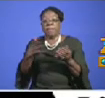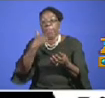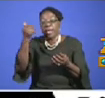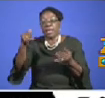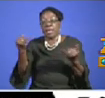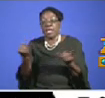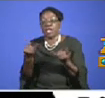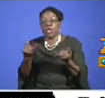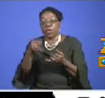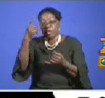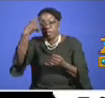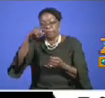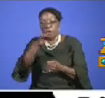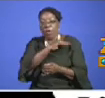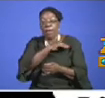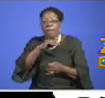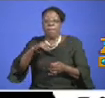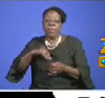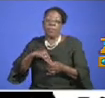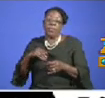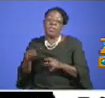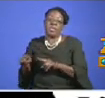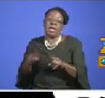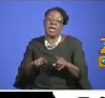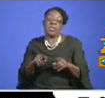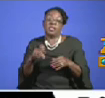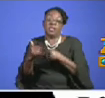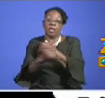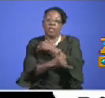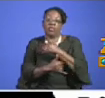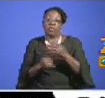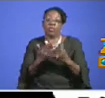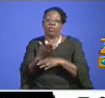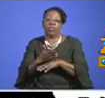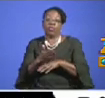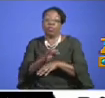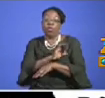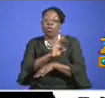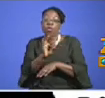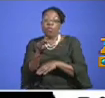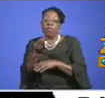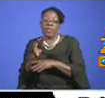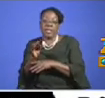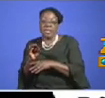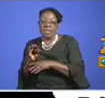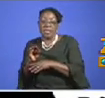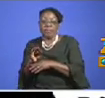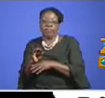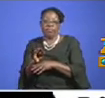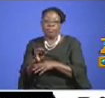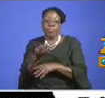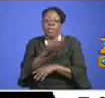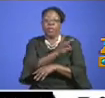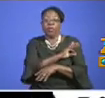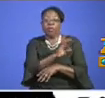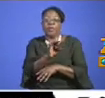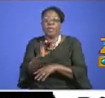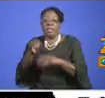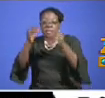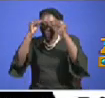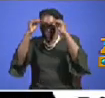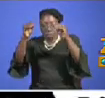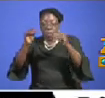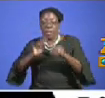members, especially as the country deals with COVID-19. If anything that COVID-19 would have taught us is